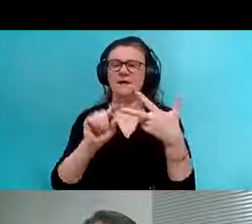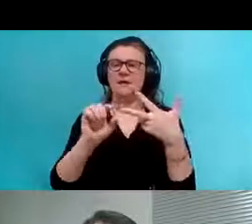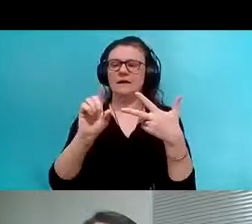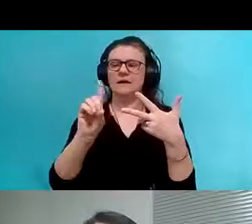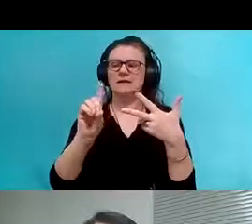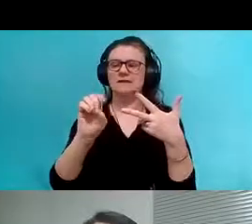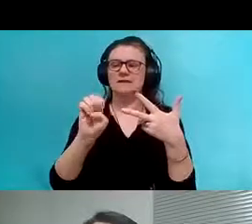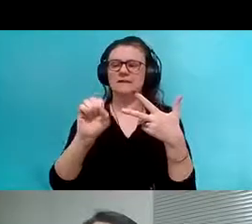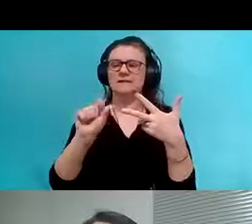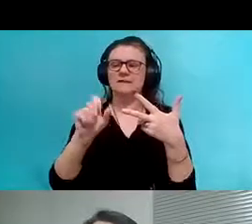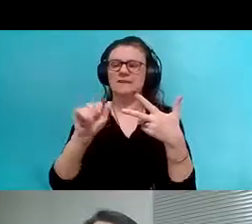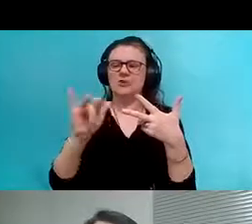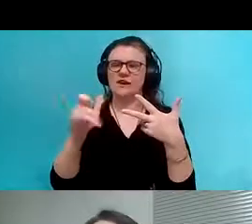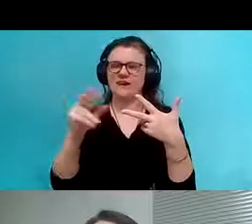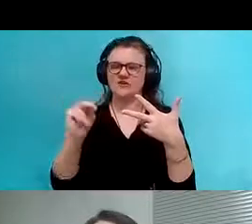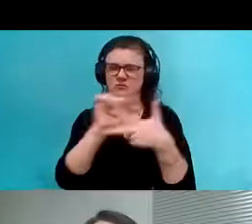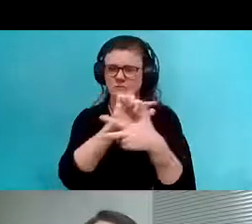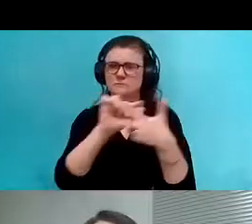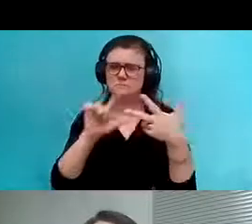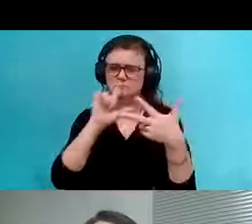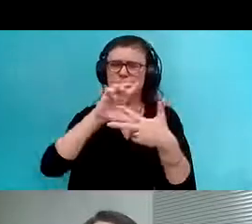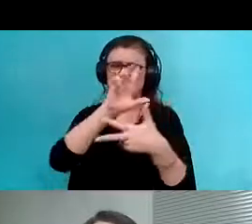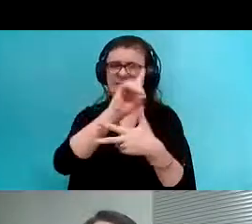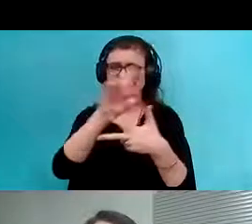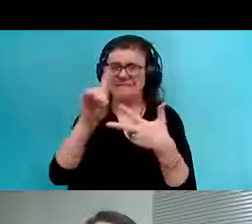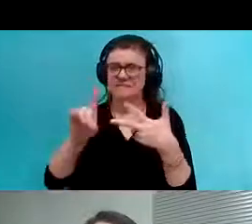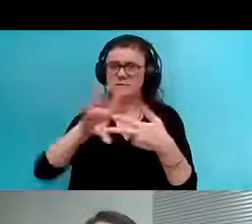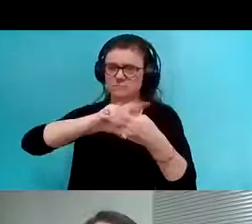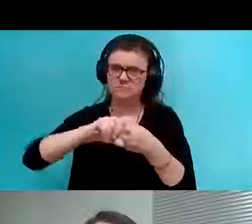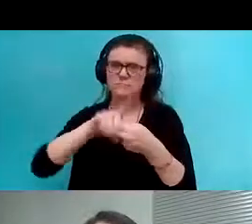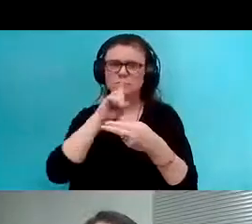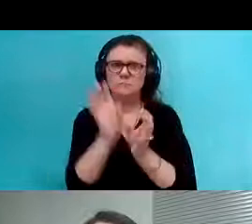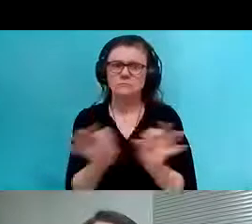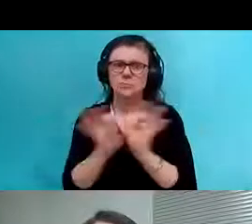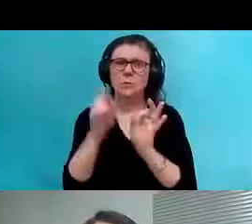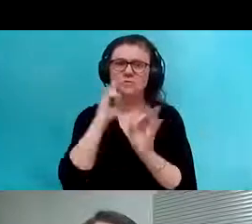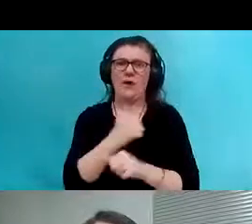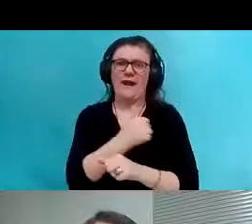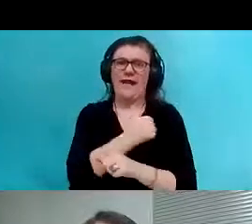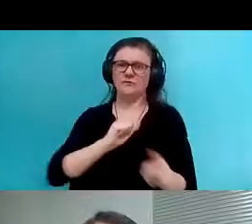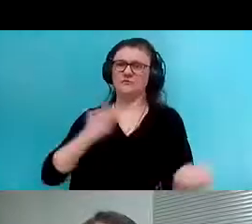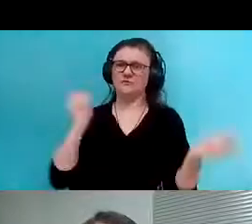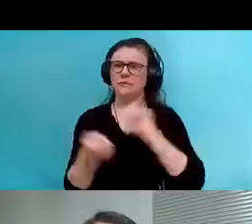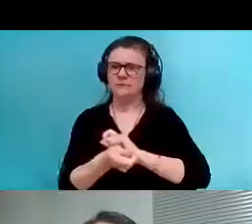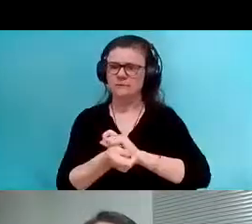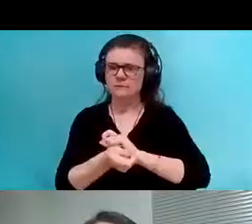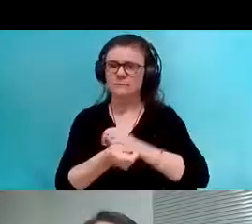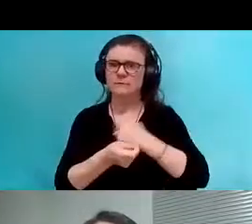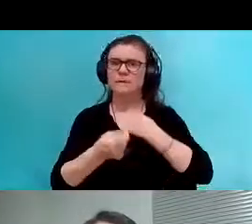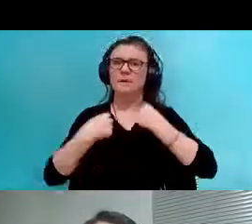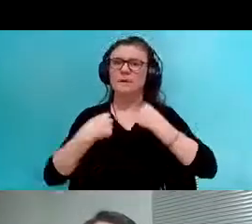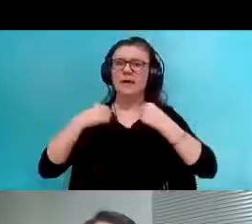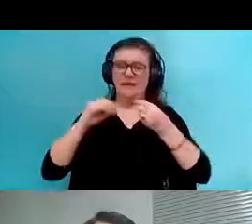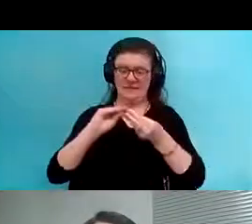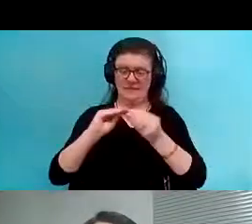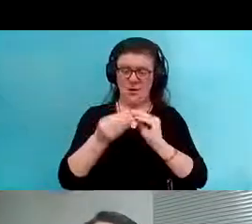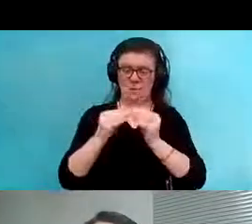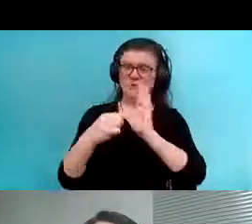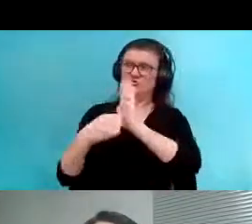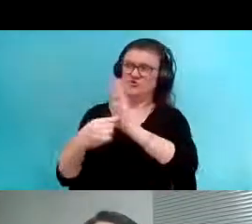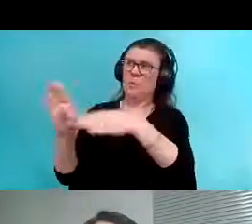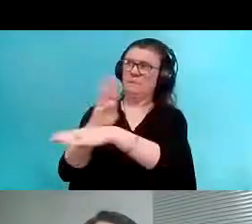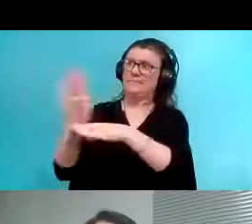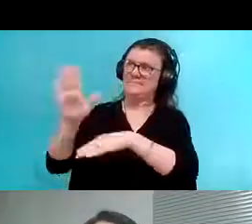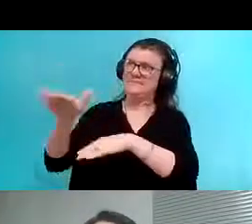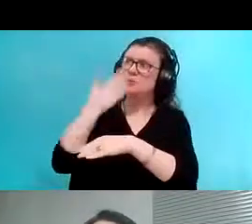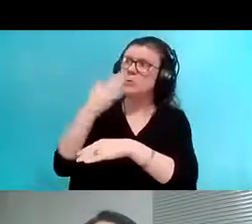agreed for a need to continue to build the internal business cases for the DDD integration, drawing on